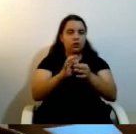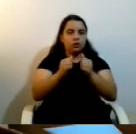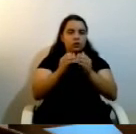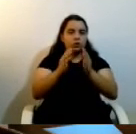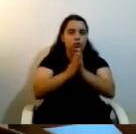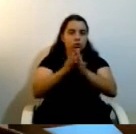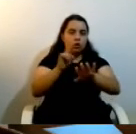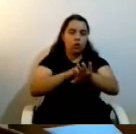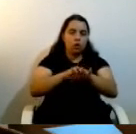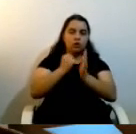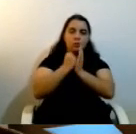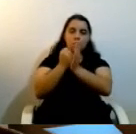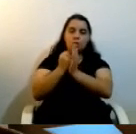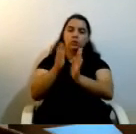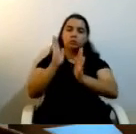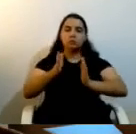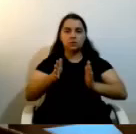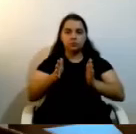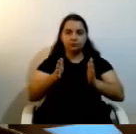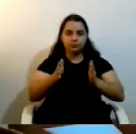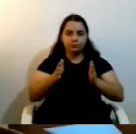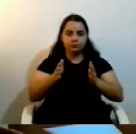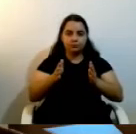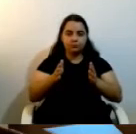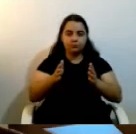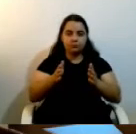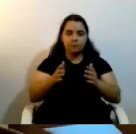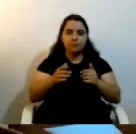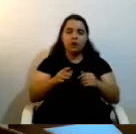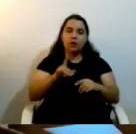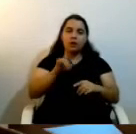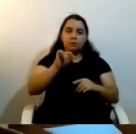require and enable us to pay our assistants